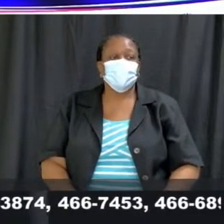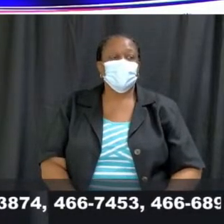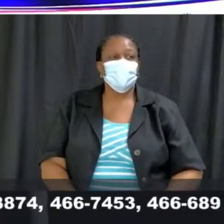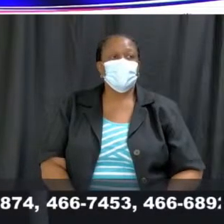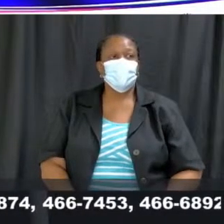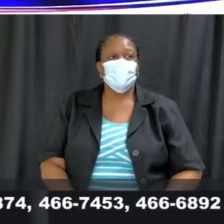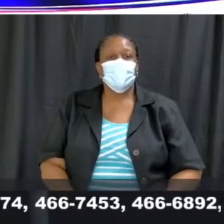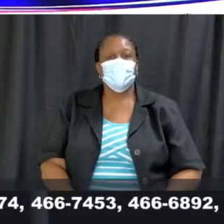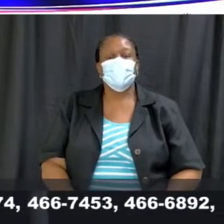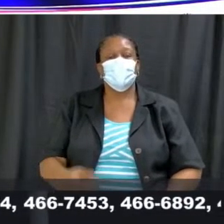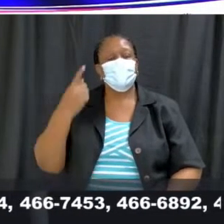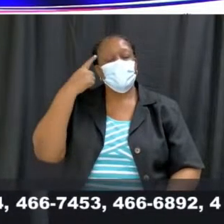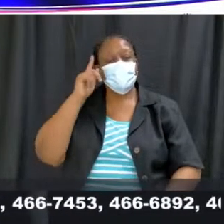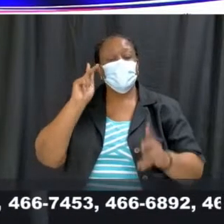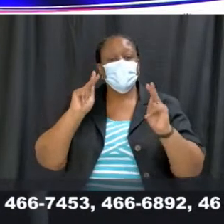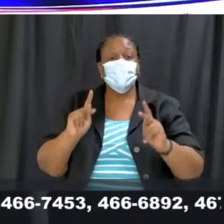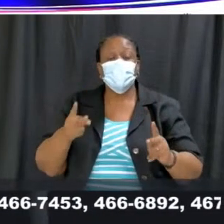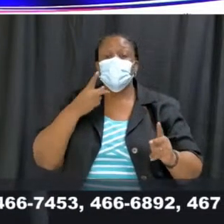was